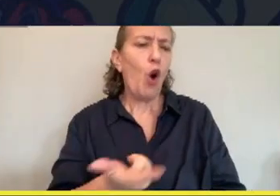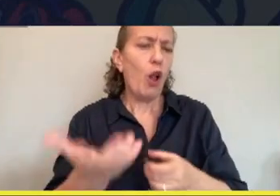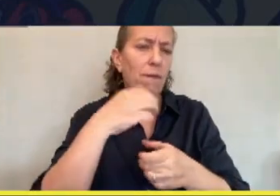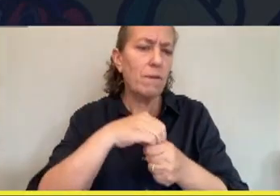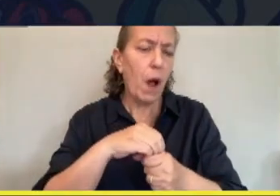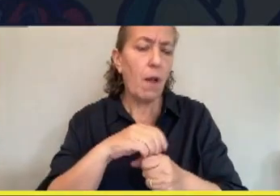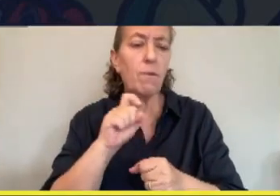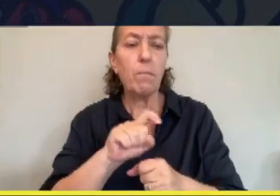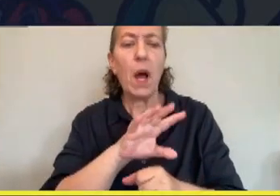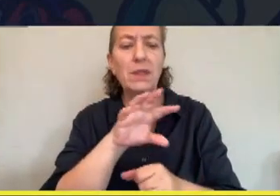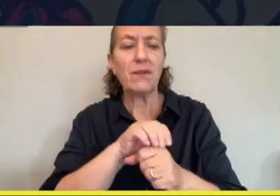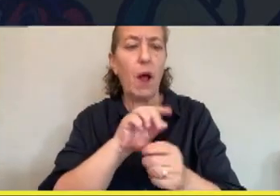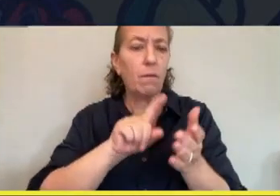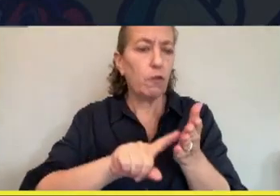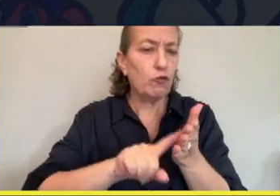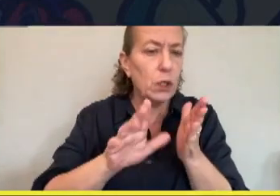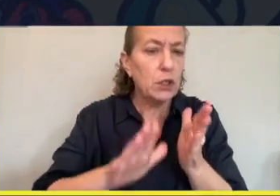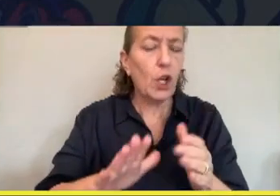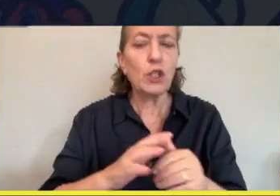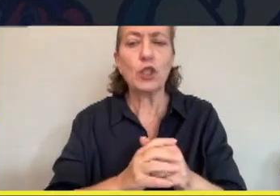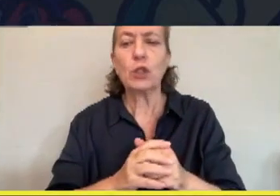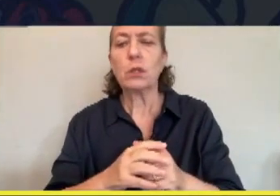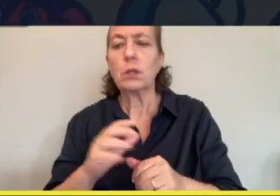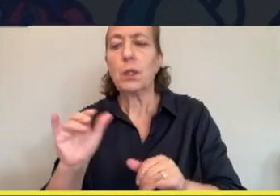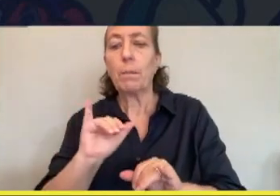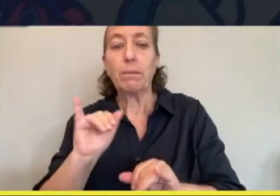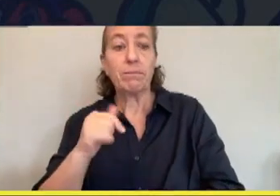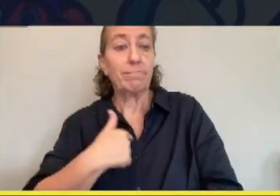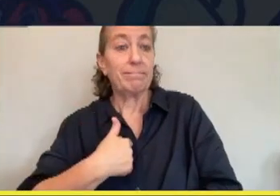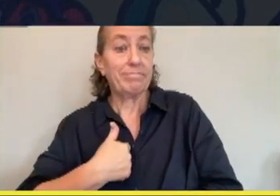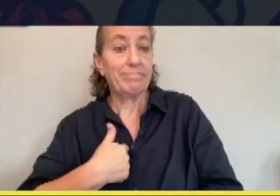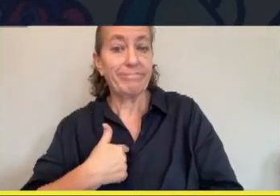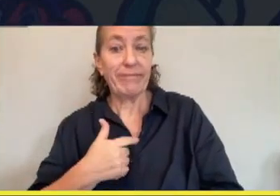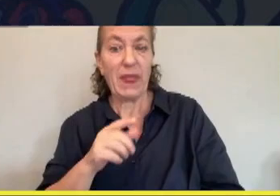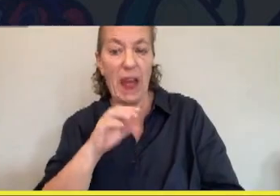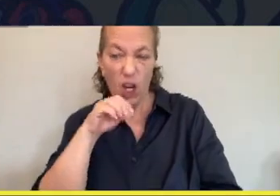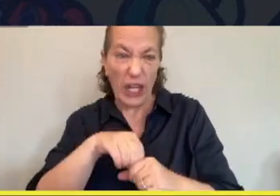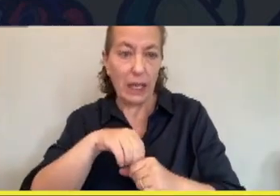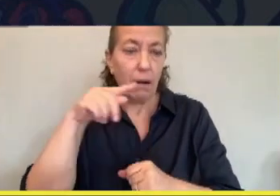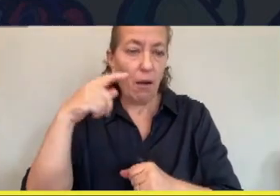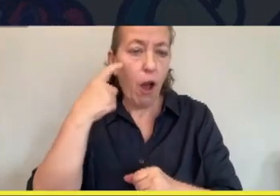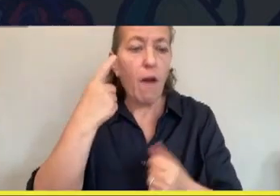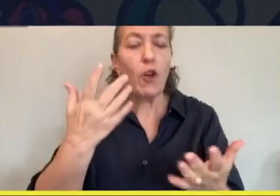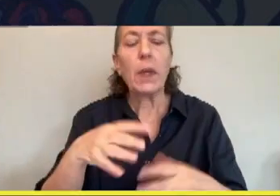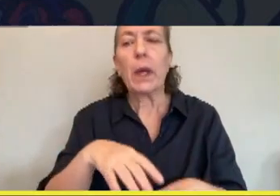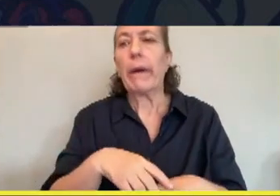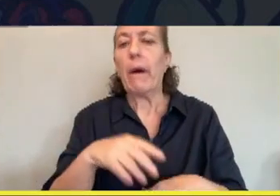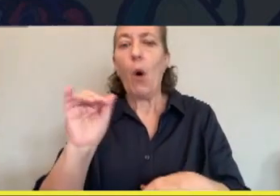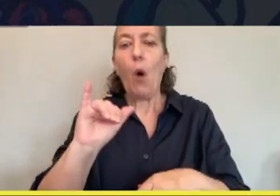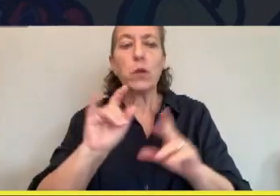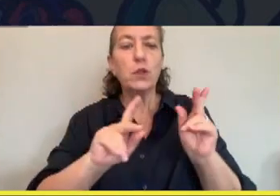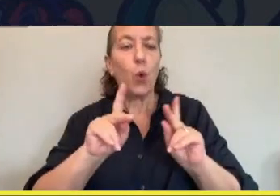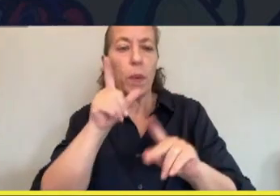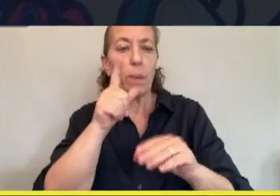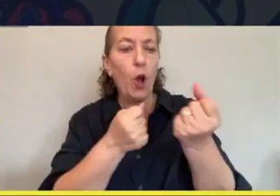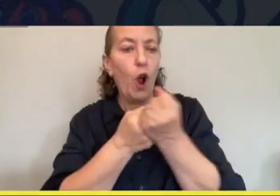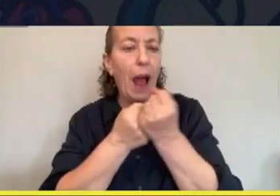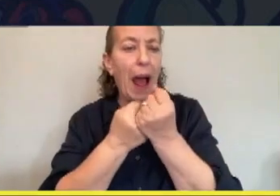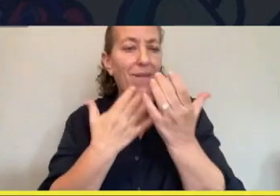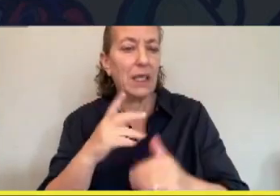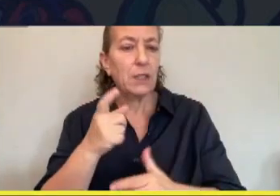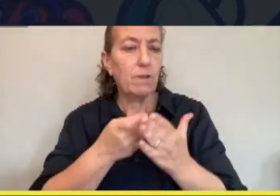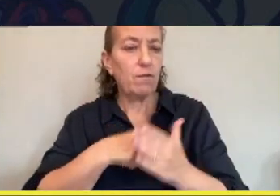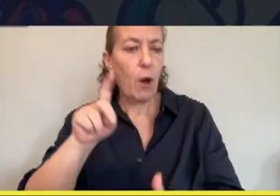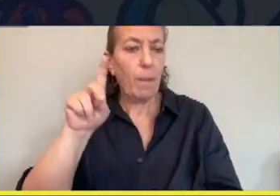takes people like myself who are squarely within government. It takes folks who are advocates from the disability community.